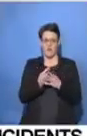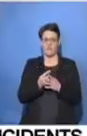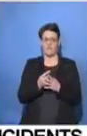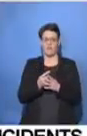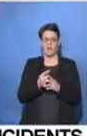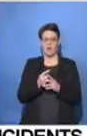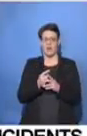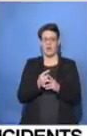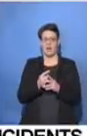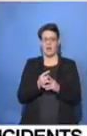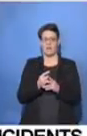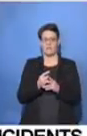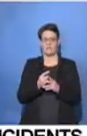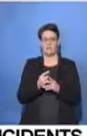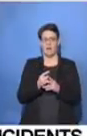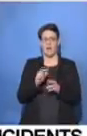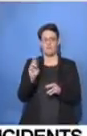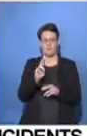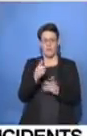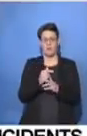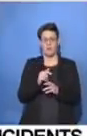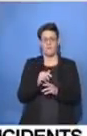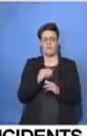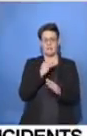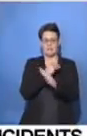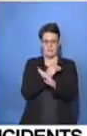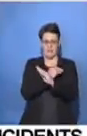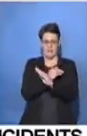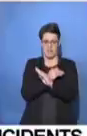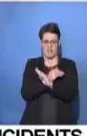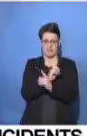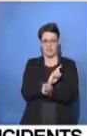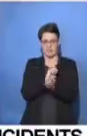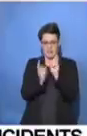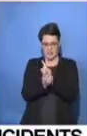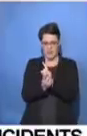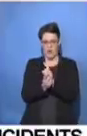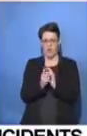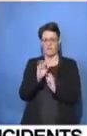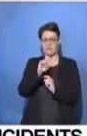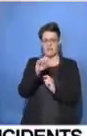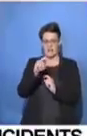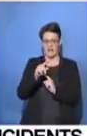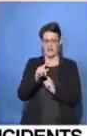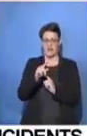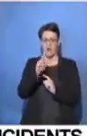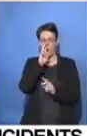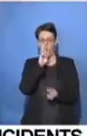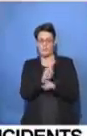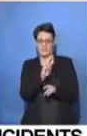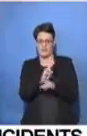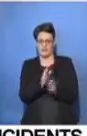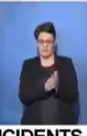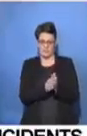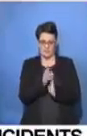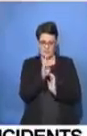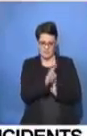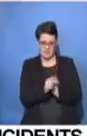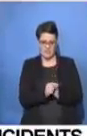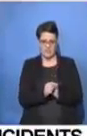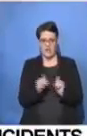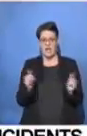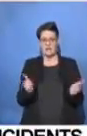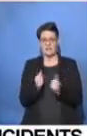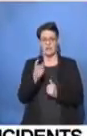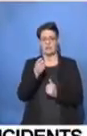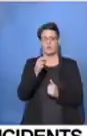Zambia, and who is alternate of the SADC Electoral Observation Mission. Your